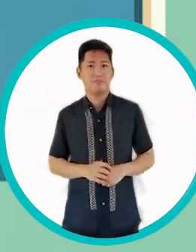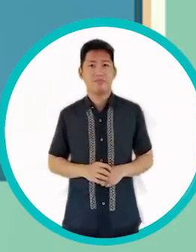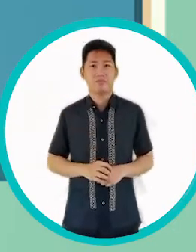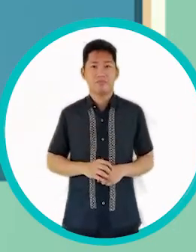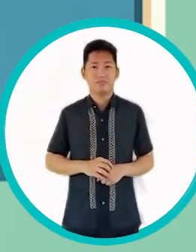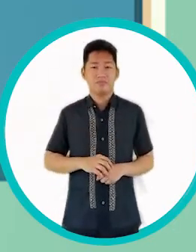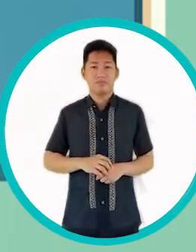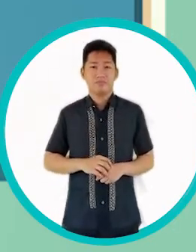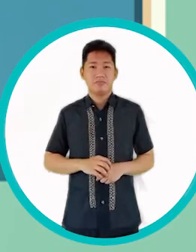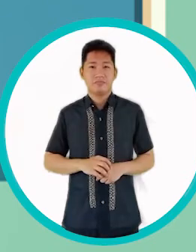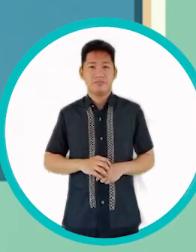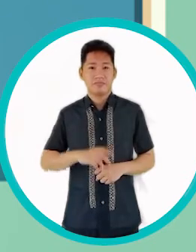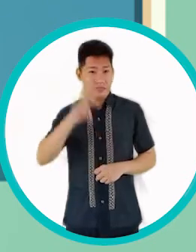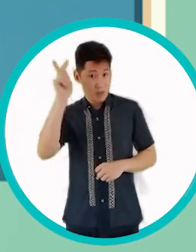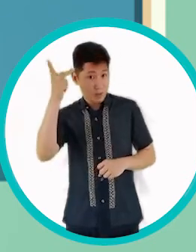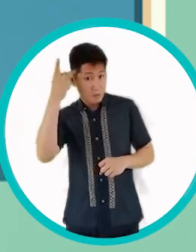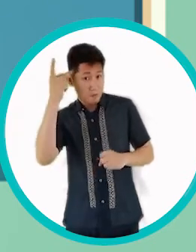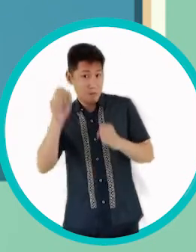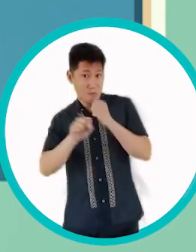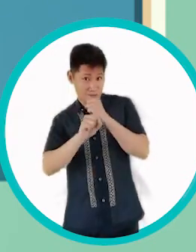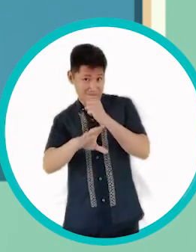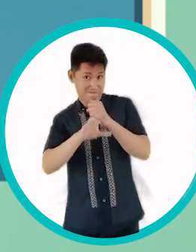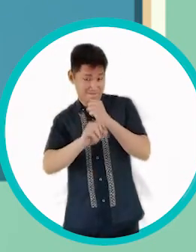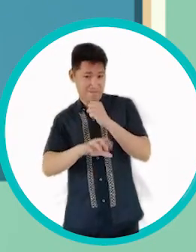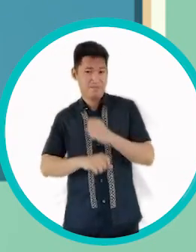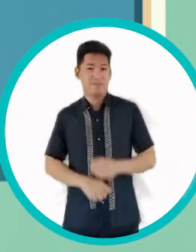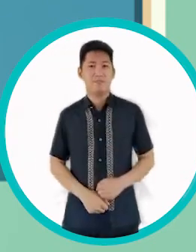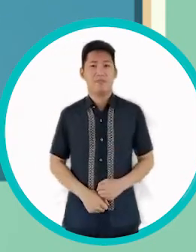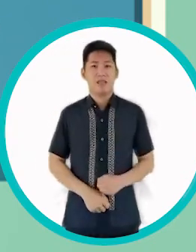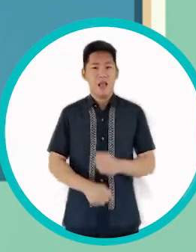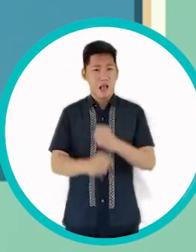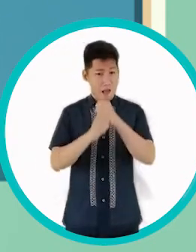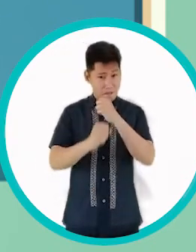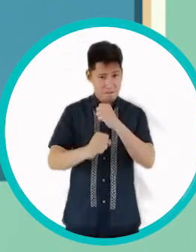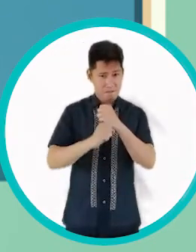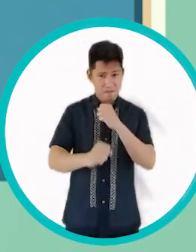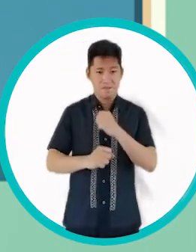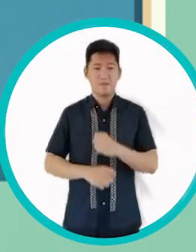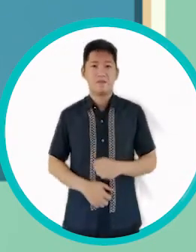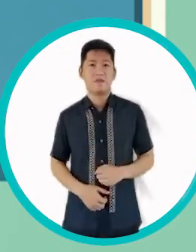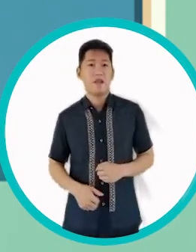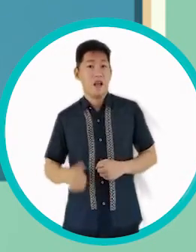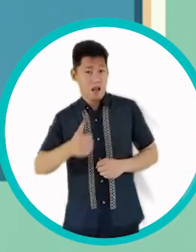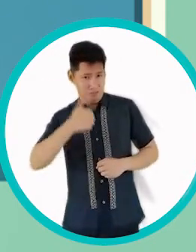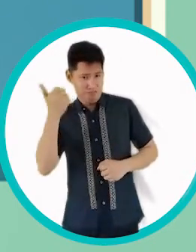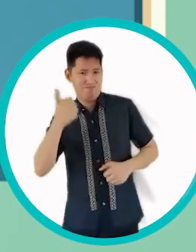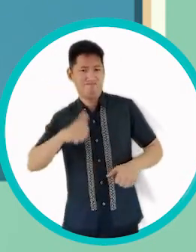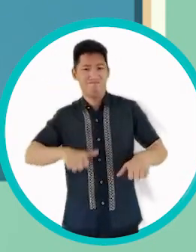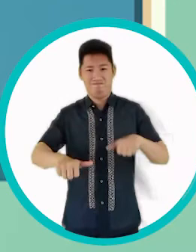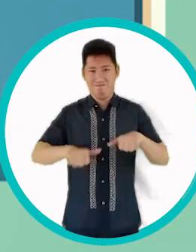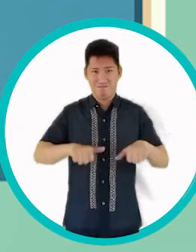advertisements, political campaigns, advocacies, and other promotional activities